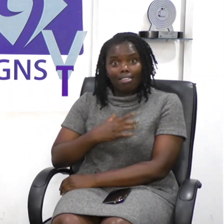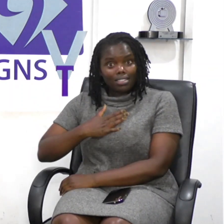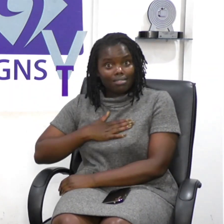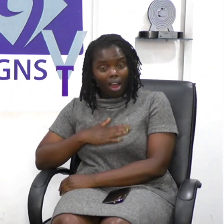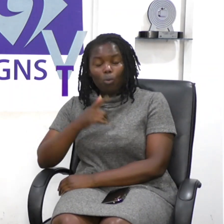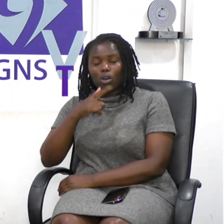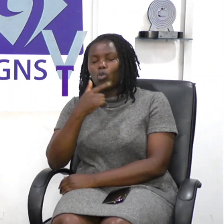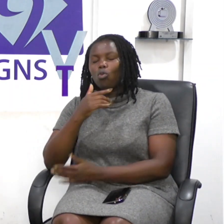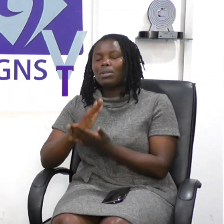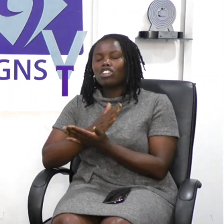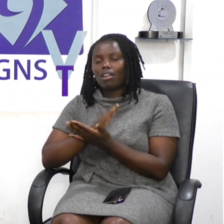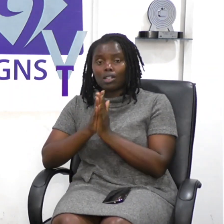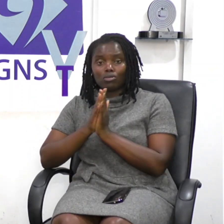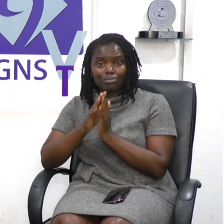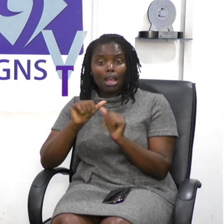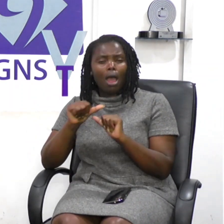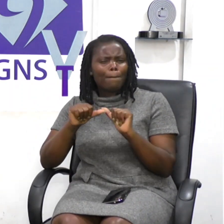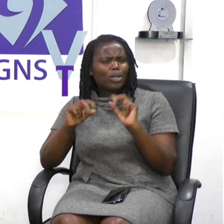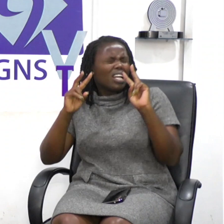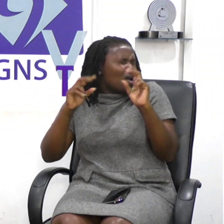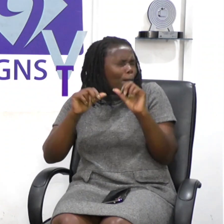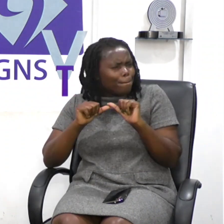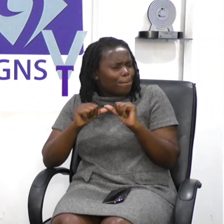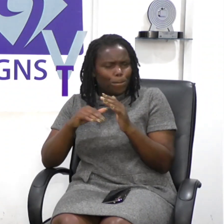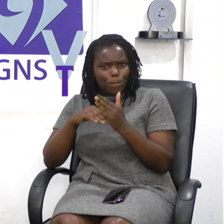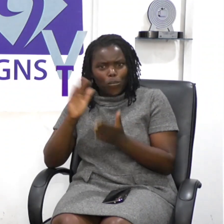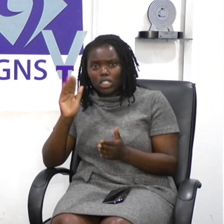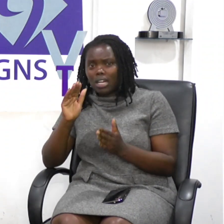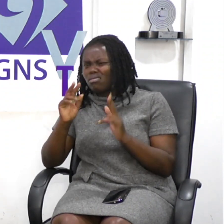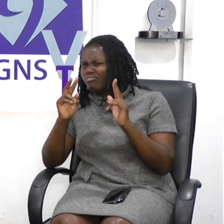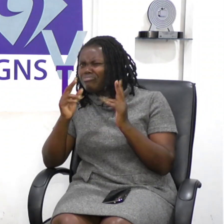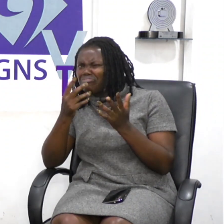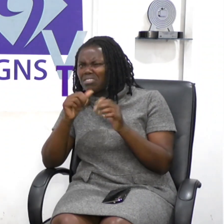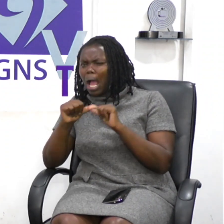And let's continue with Ian's story because he was sharing